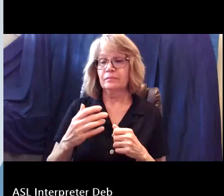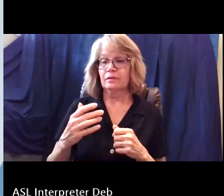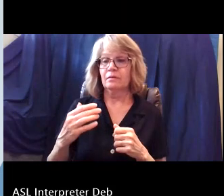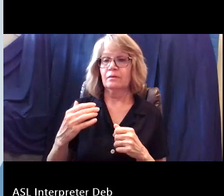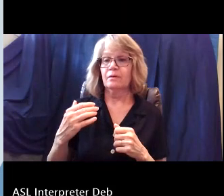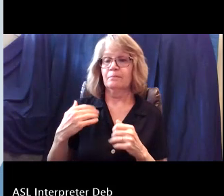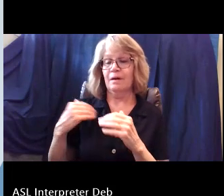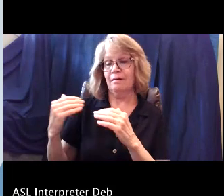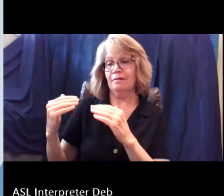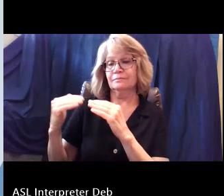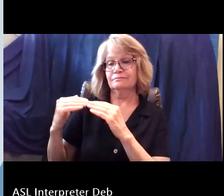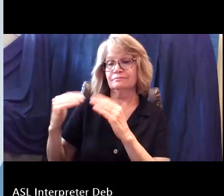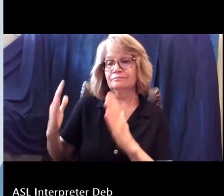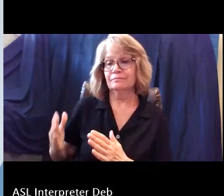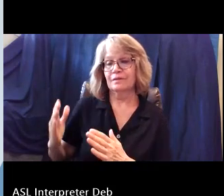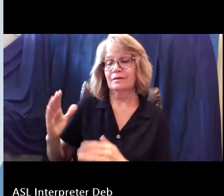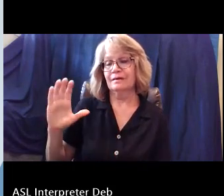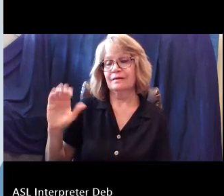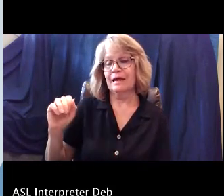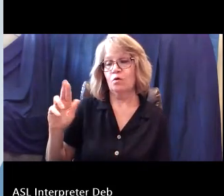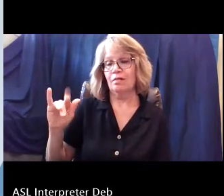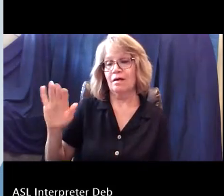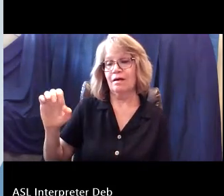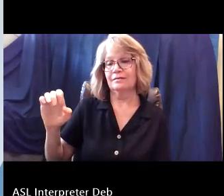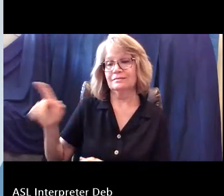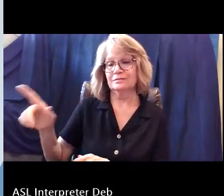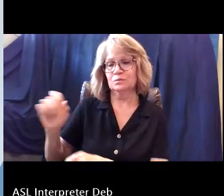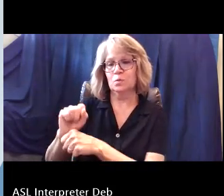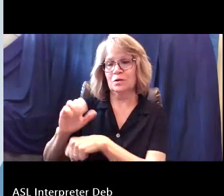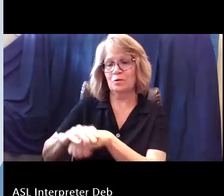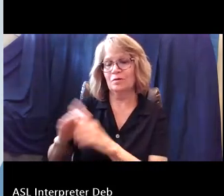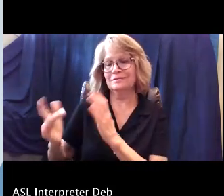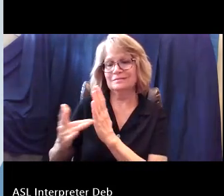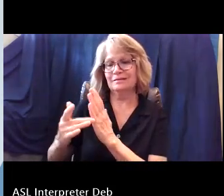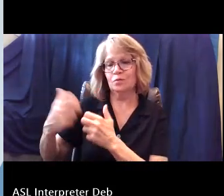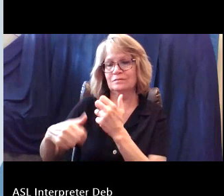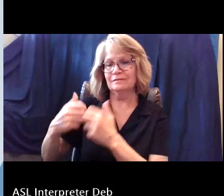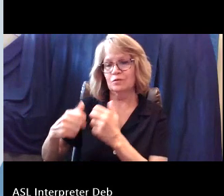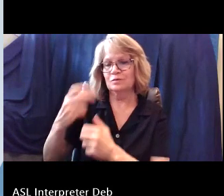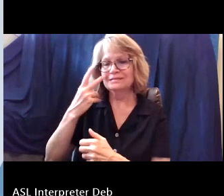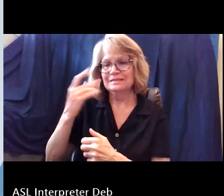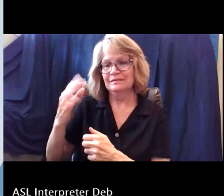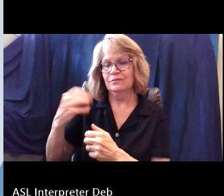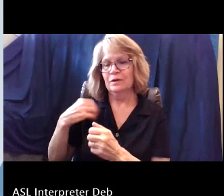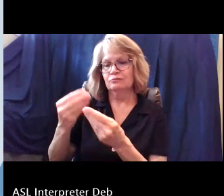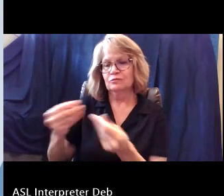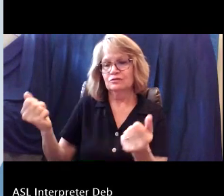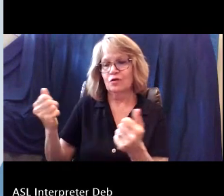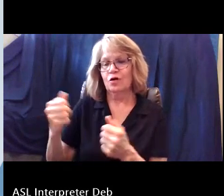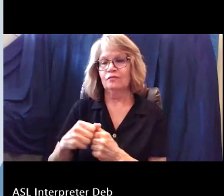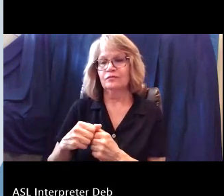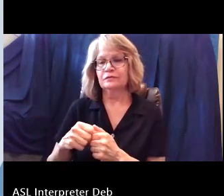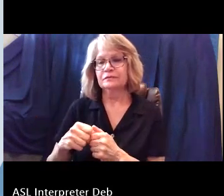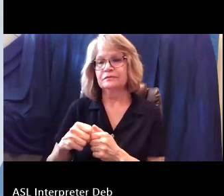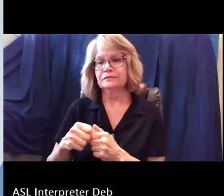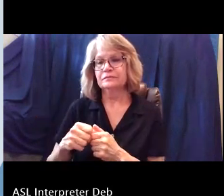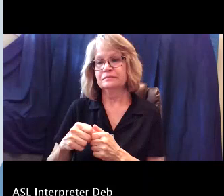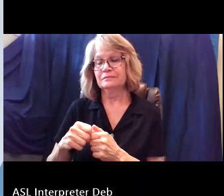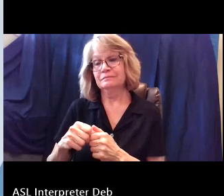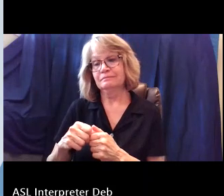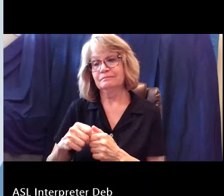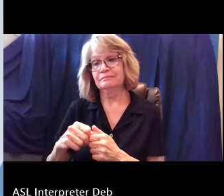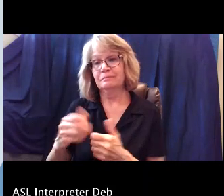Caroline Eister, is working on technical difficulties. So we'll see if that's an issue that we can resolve for the chat function, but that could be a reason